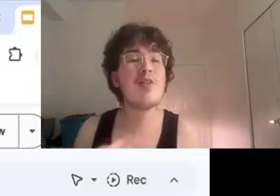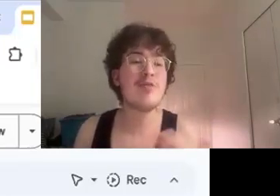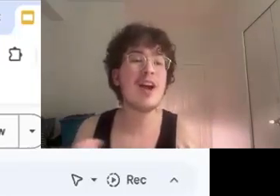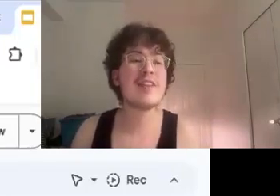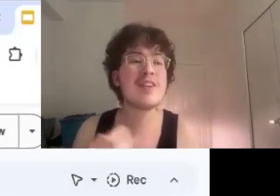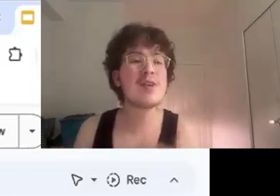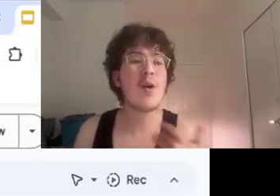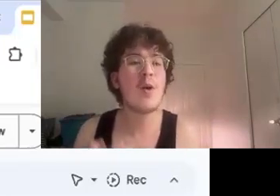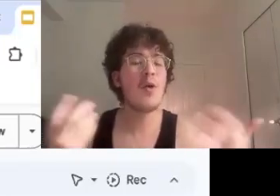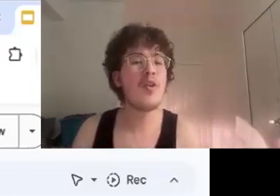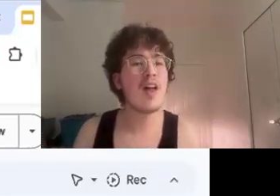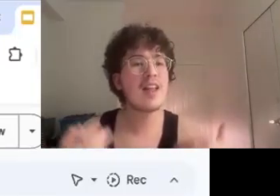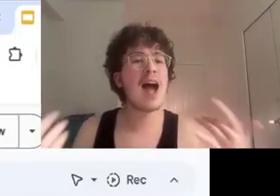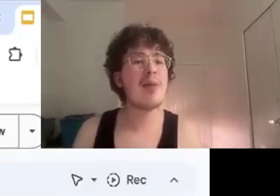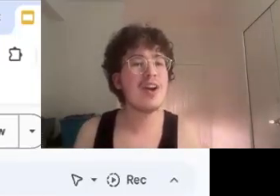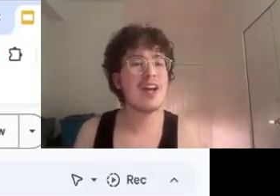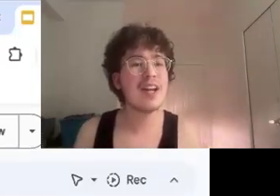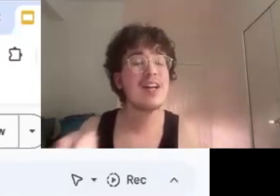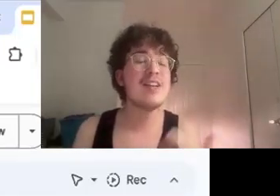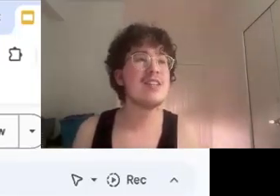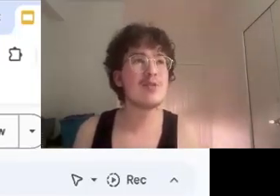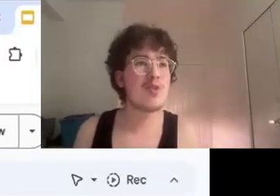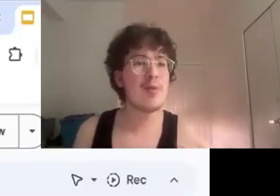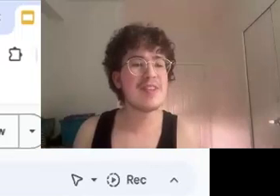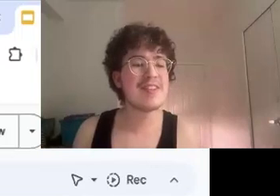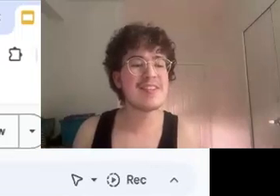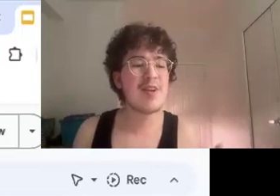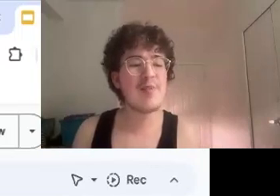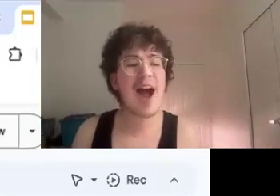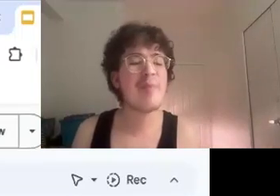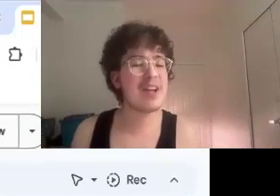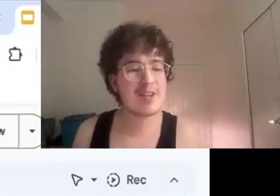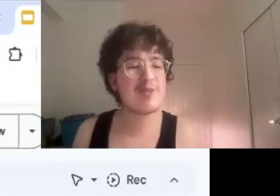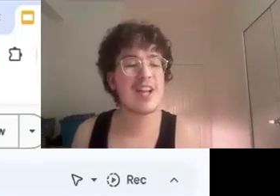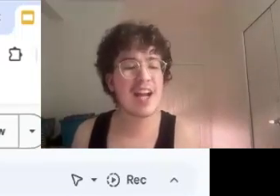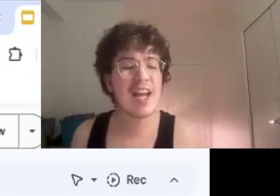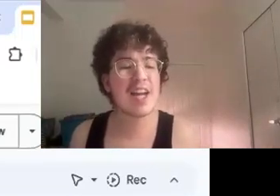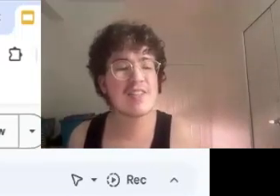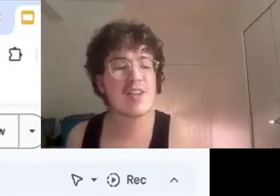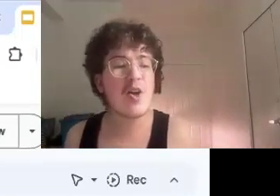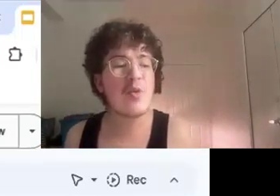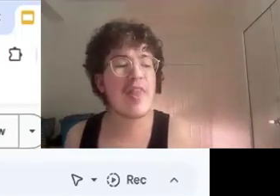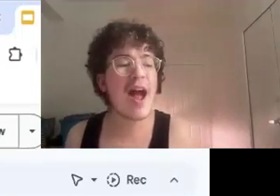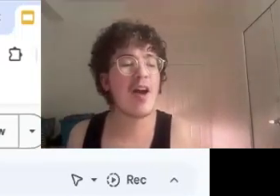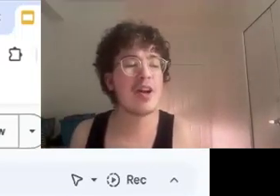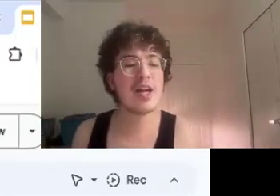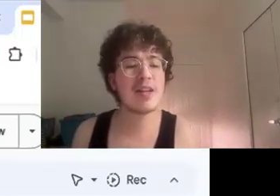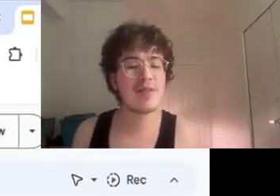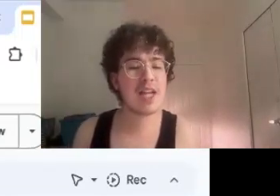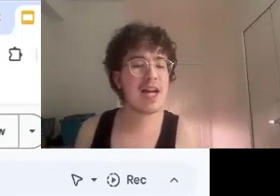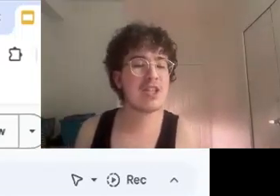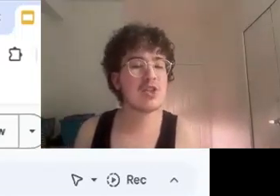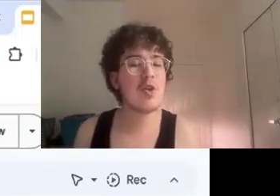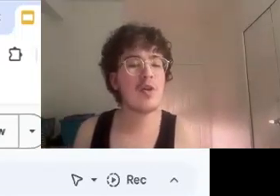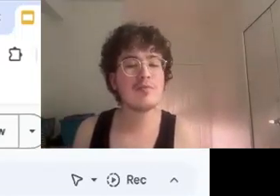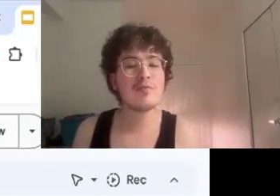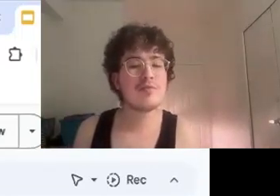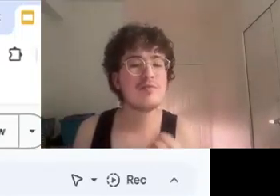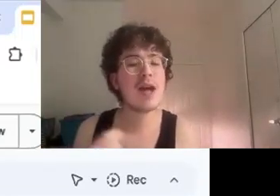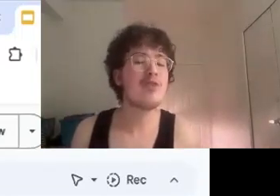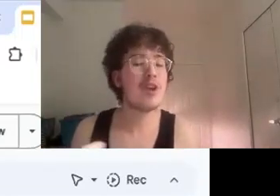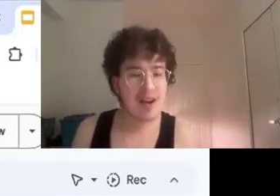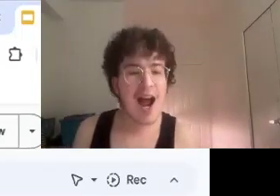civil commitment if you were entered into this system because someone petitioned for you to be designated in this way, you